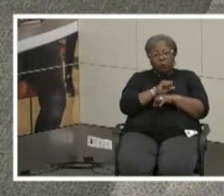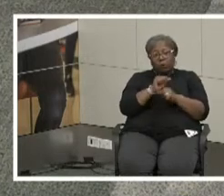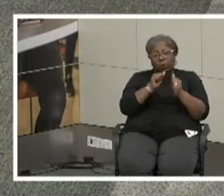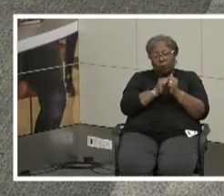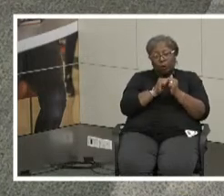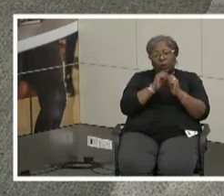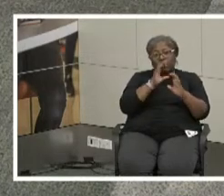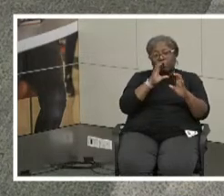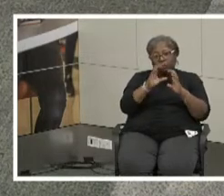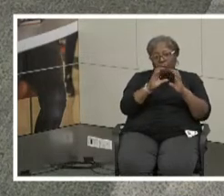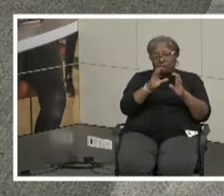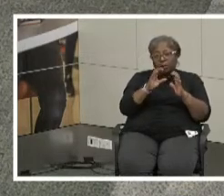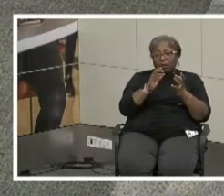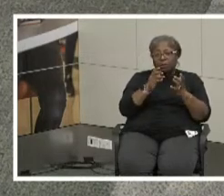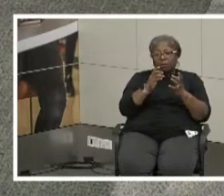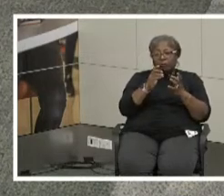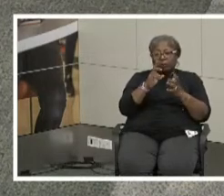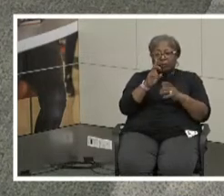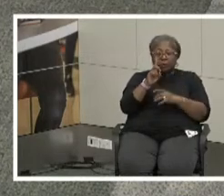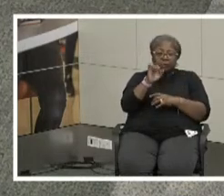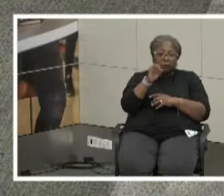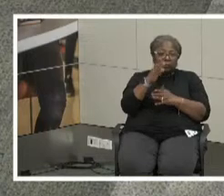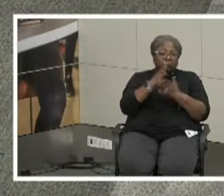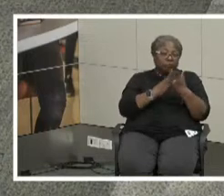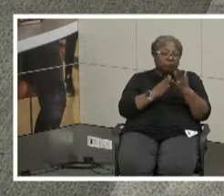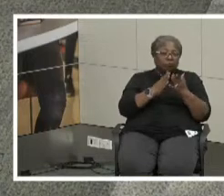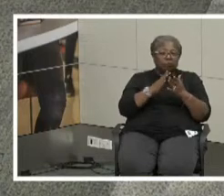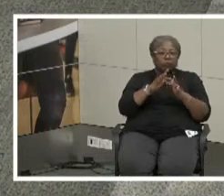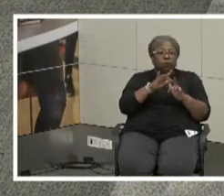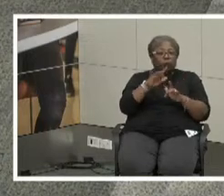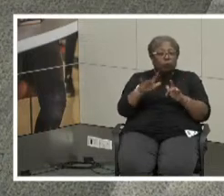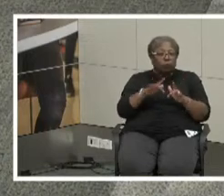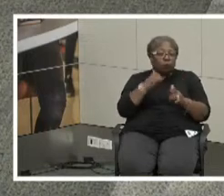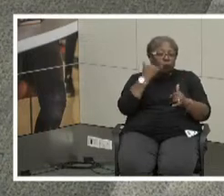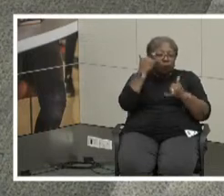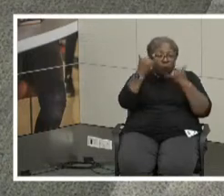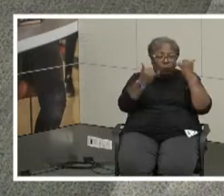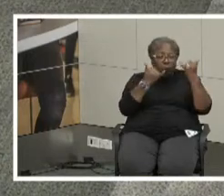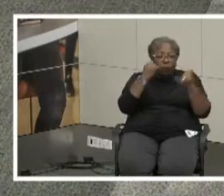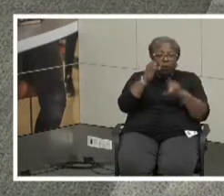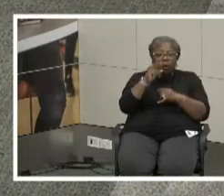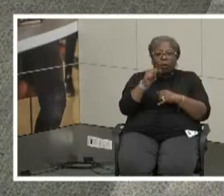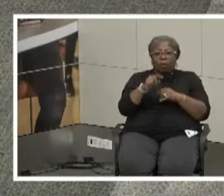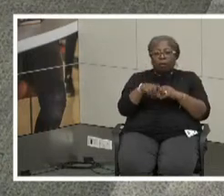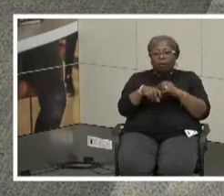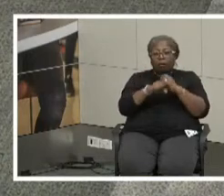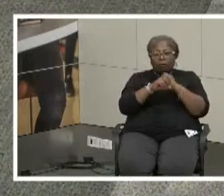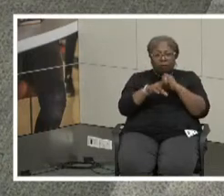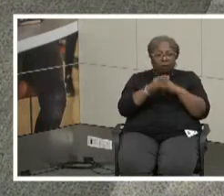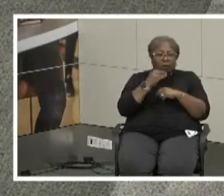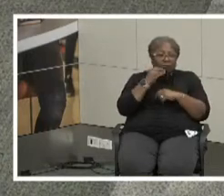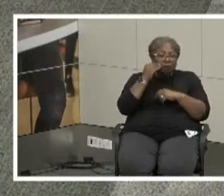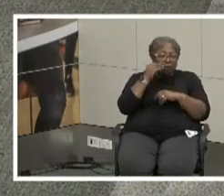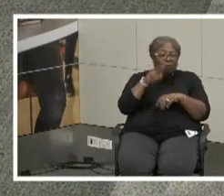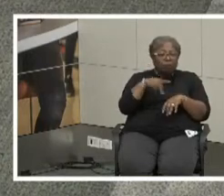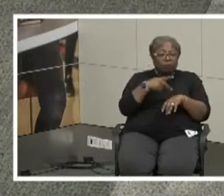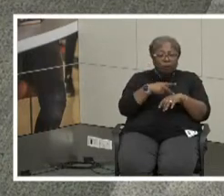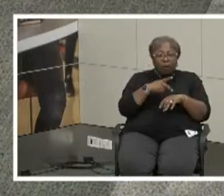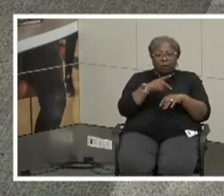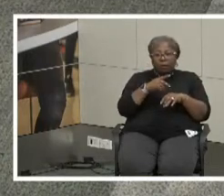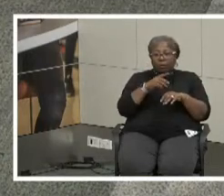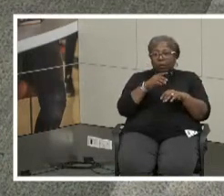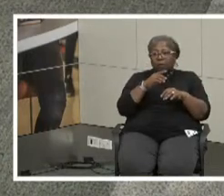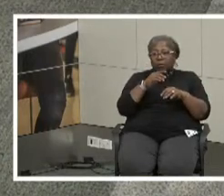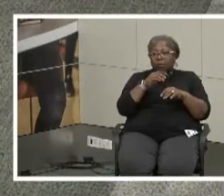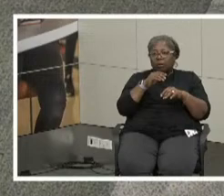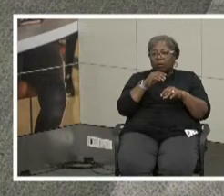Communications to um we did some call recorded call outs we did the Flyers home principles put things on